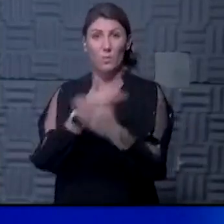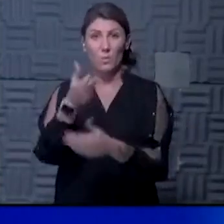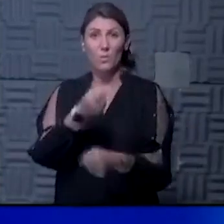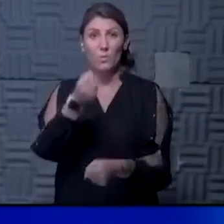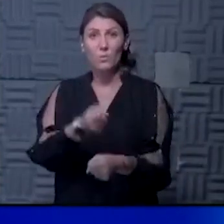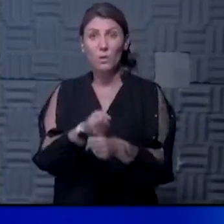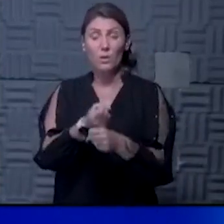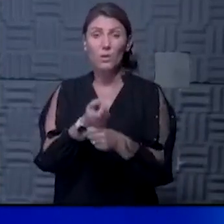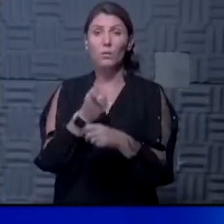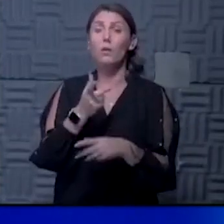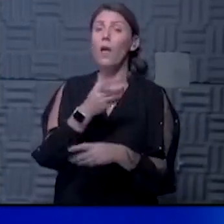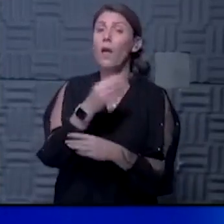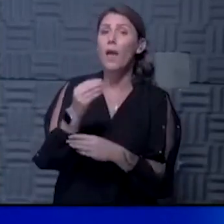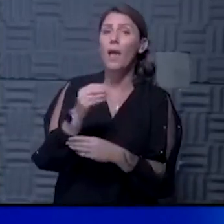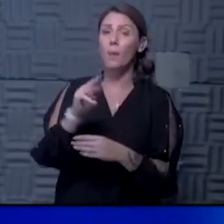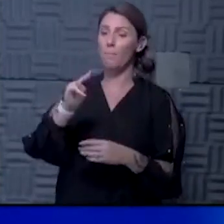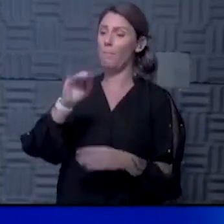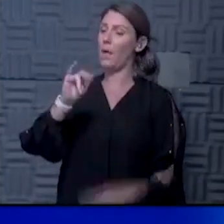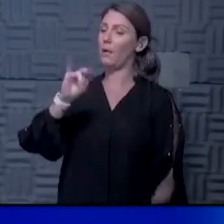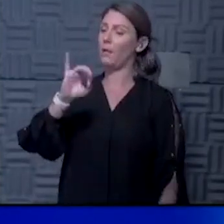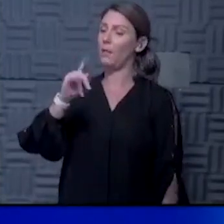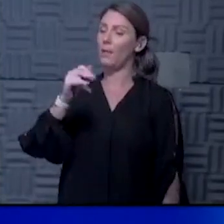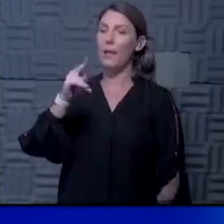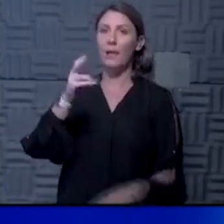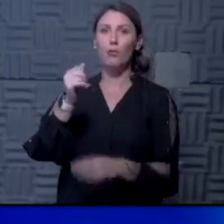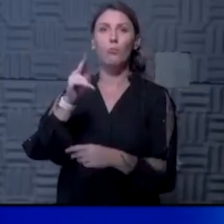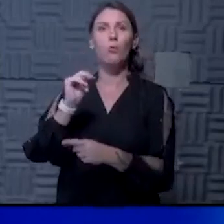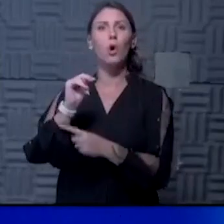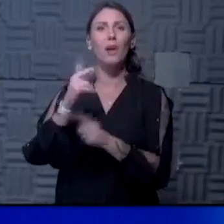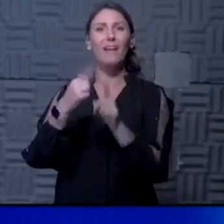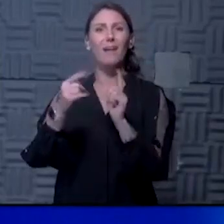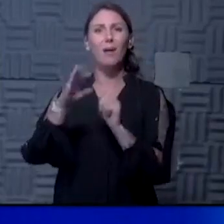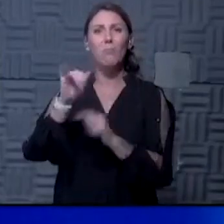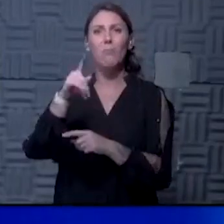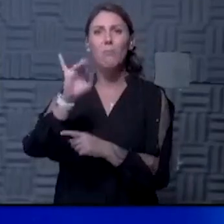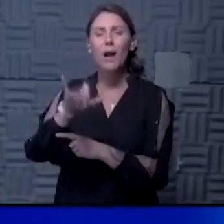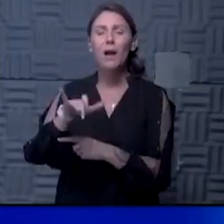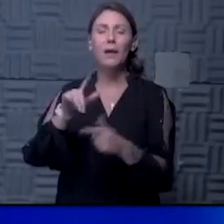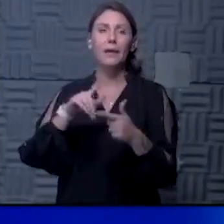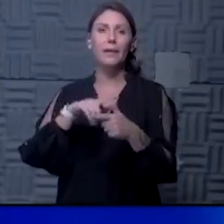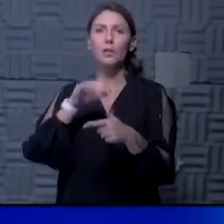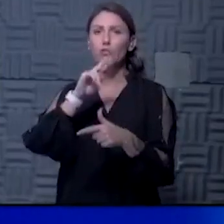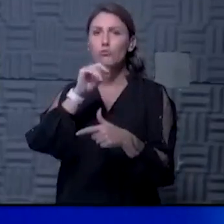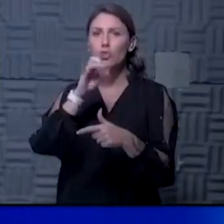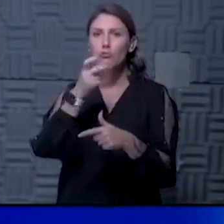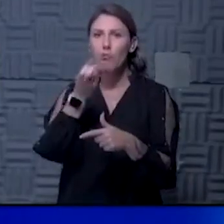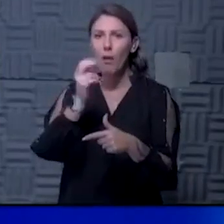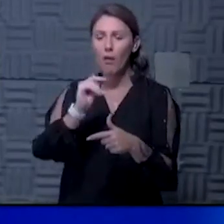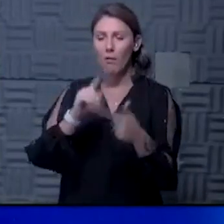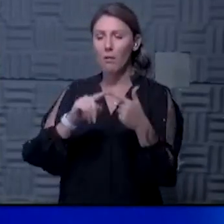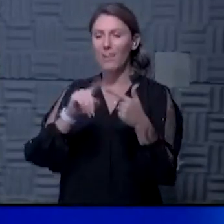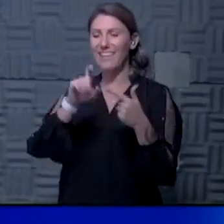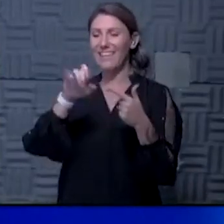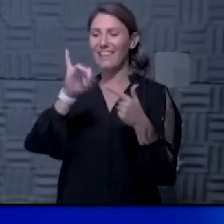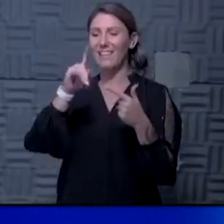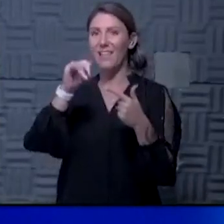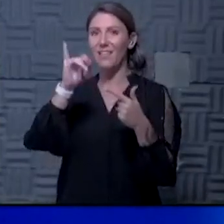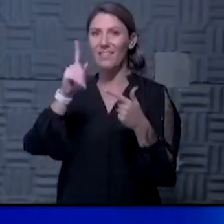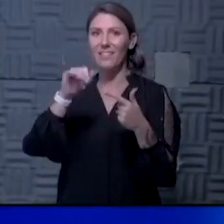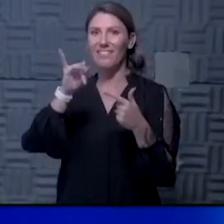then also these monoclonal antibody therapies, the ones both from Regeneron and Eli Lilly that already have gone in for the early